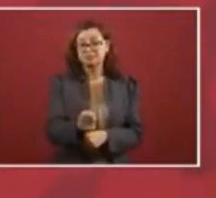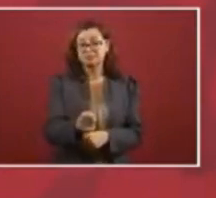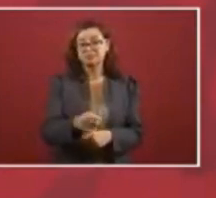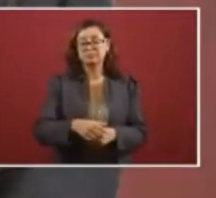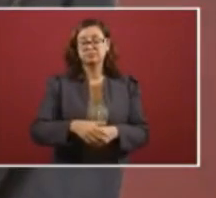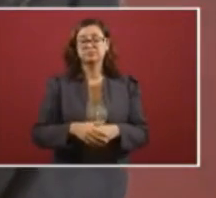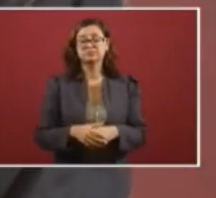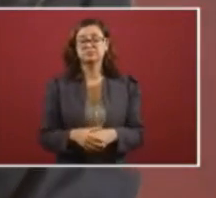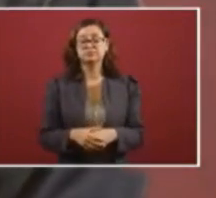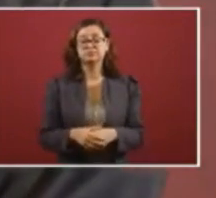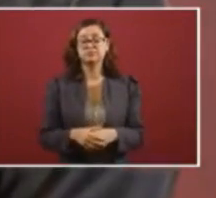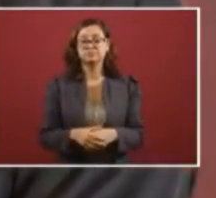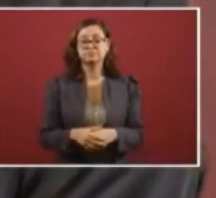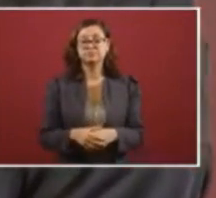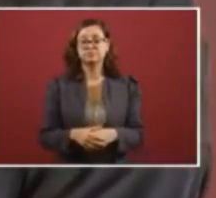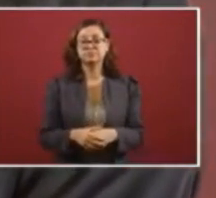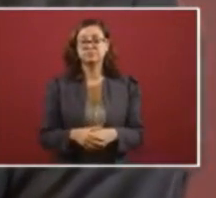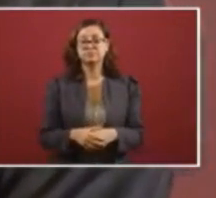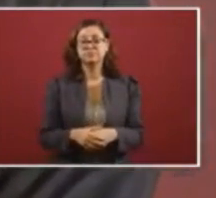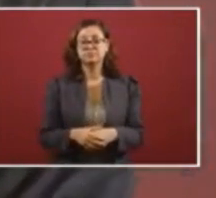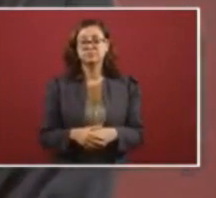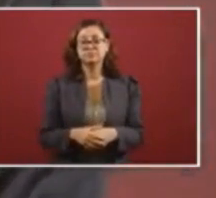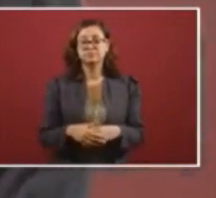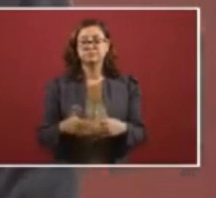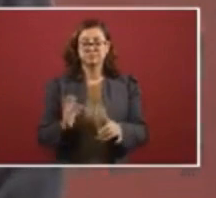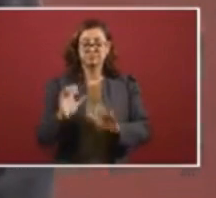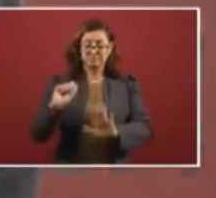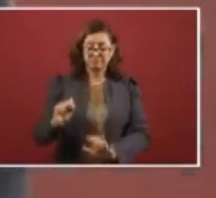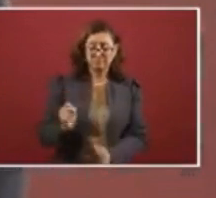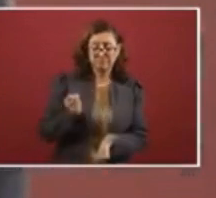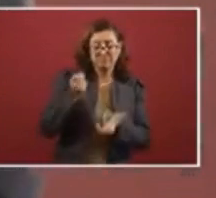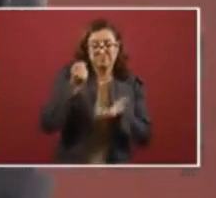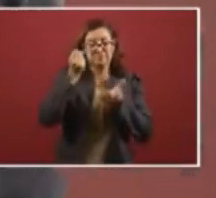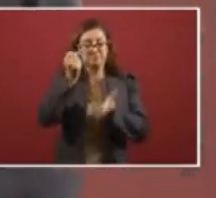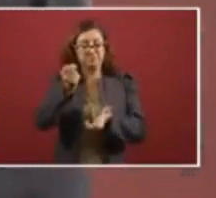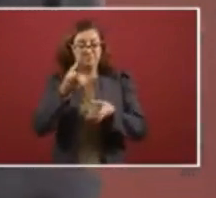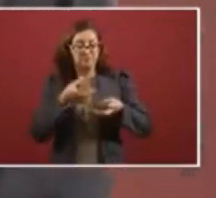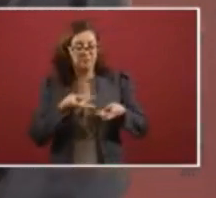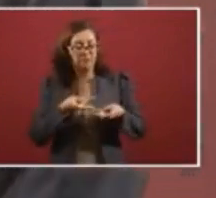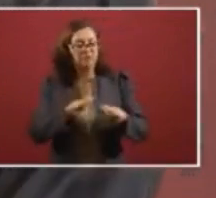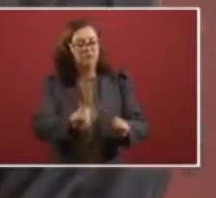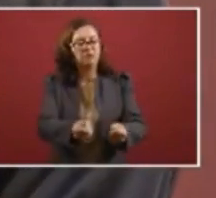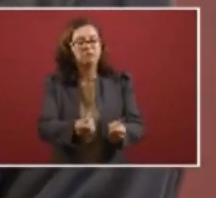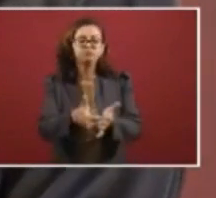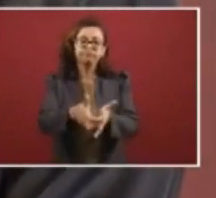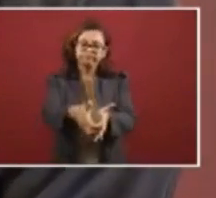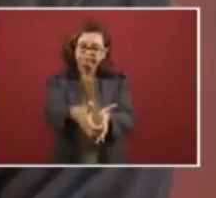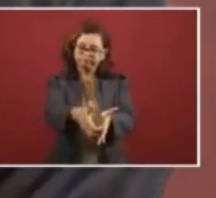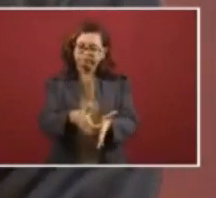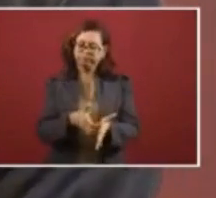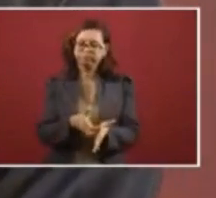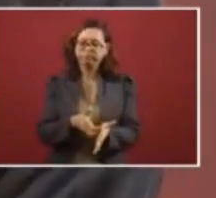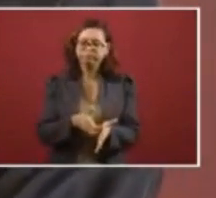because it means a savings for public